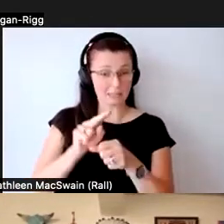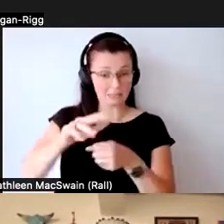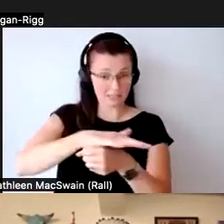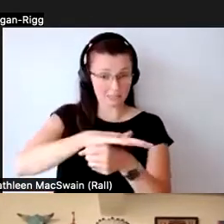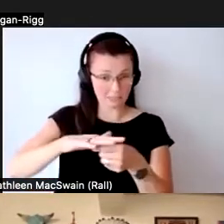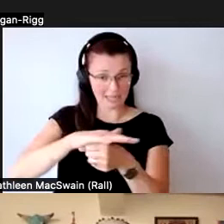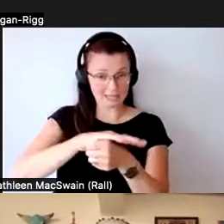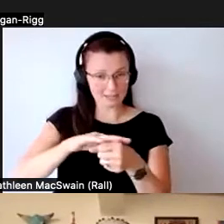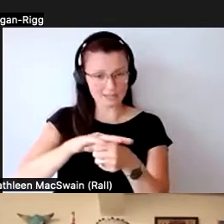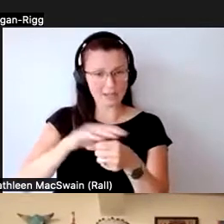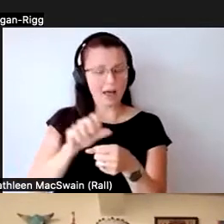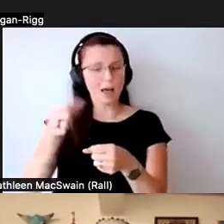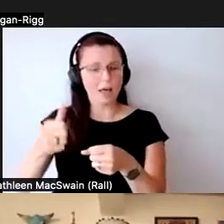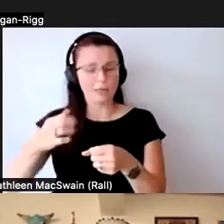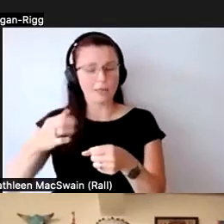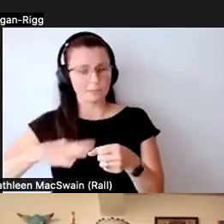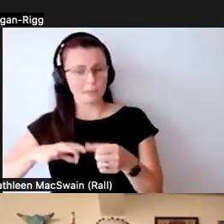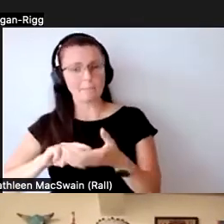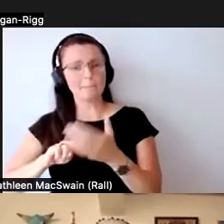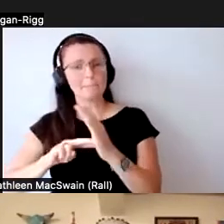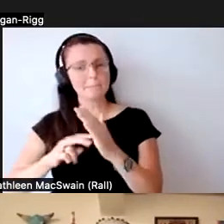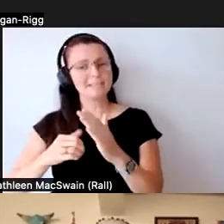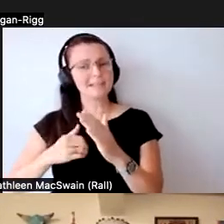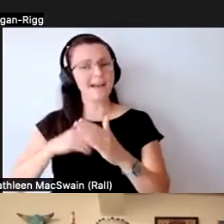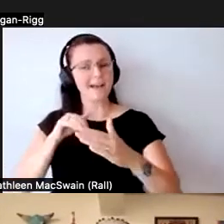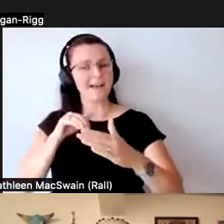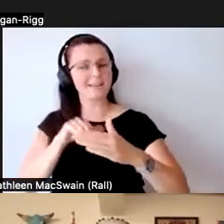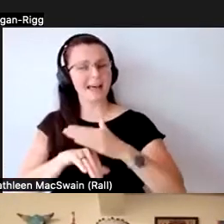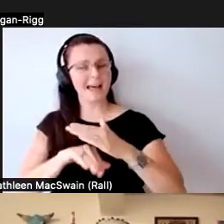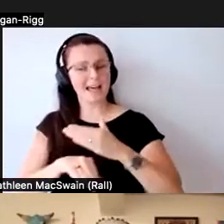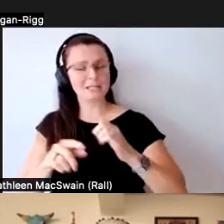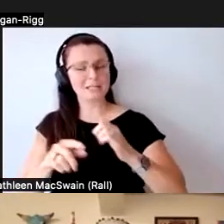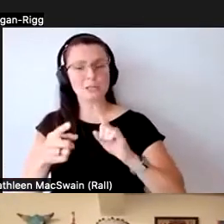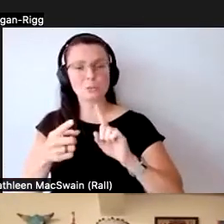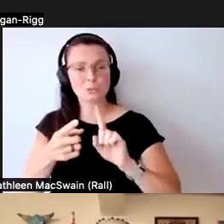to professionals who have an ability to